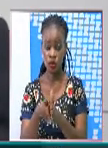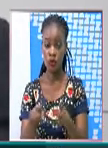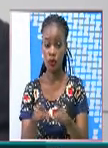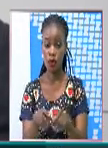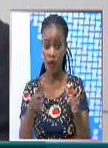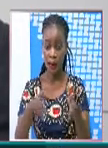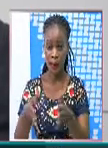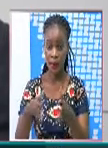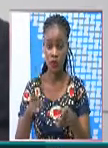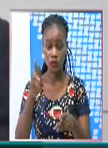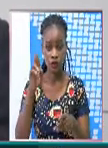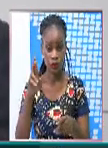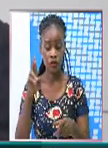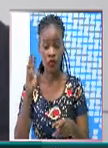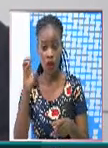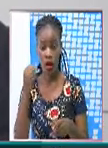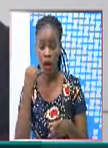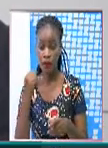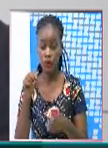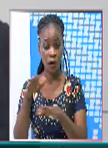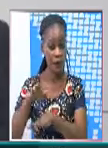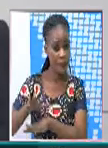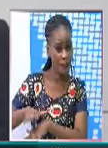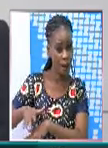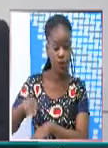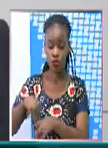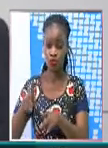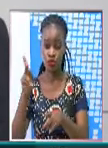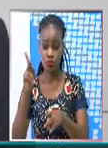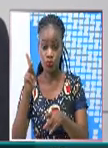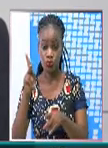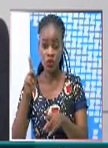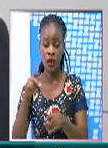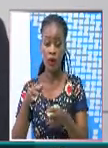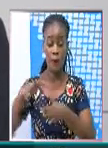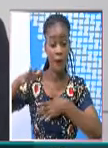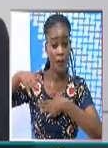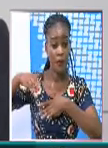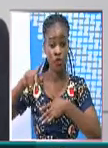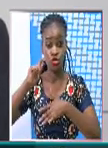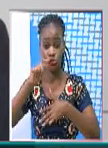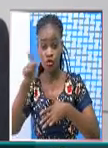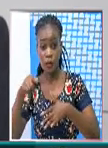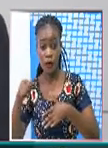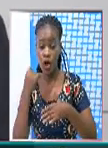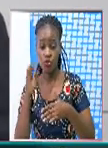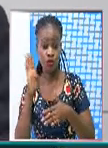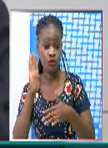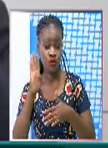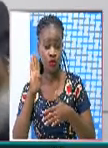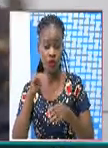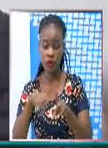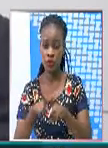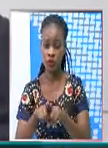arrangement with DRC, with South Sudan, with Kenya, with Rwanda, with Tanzania, with Burundi